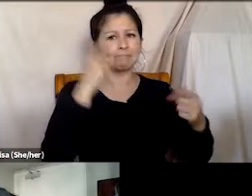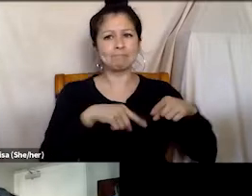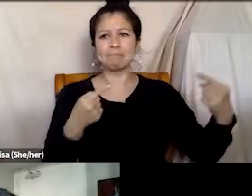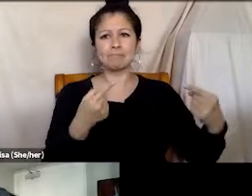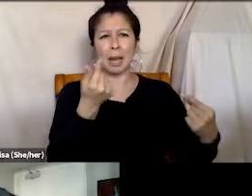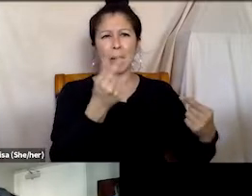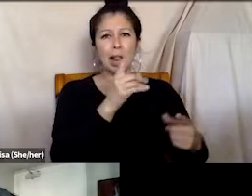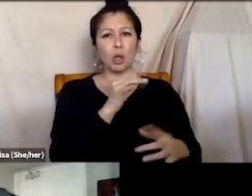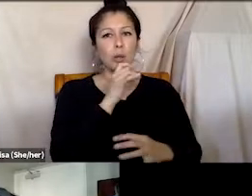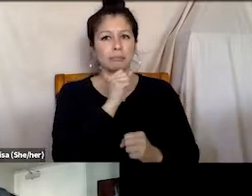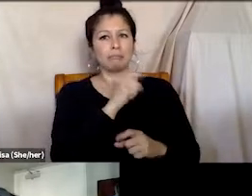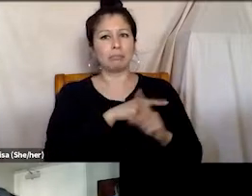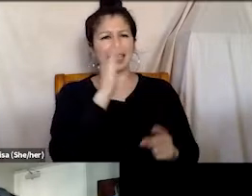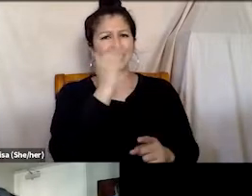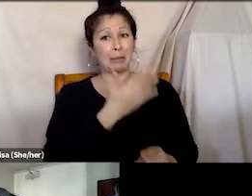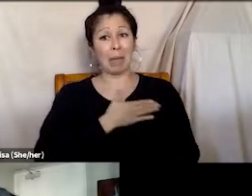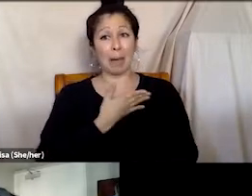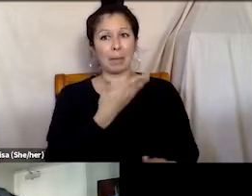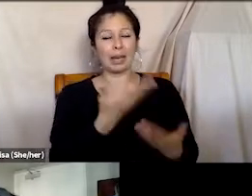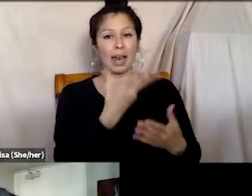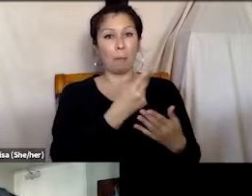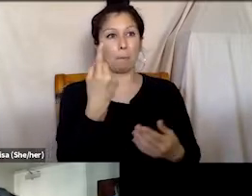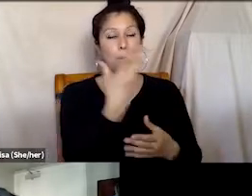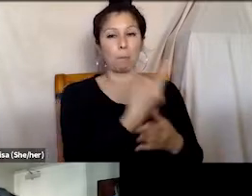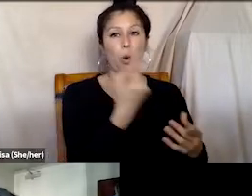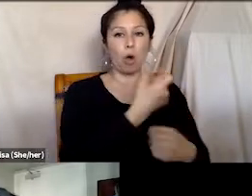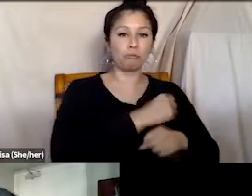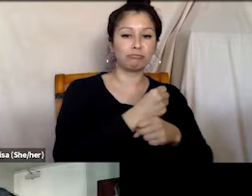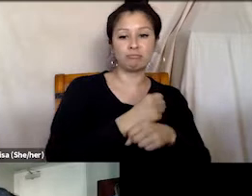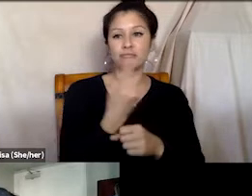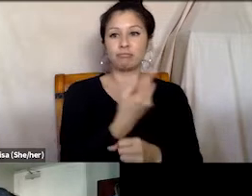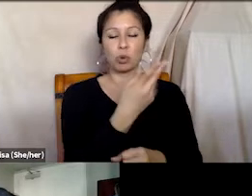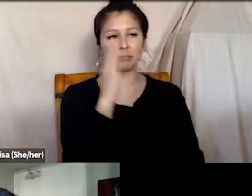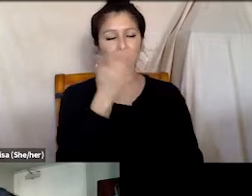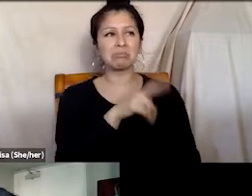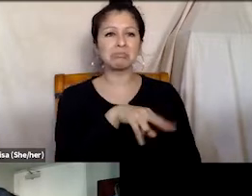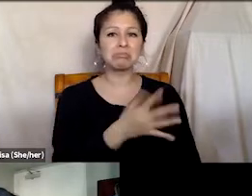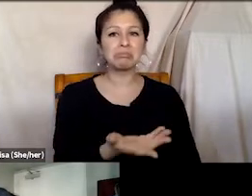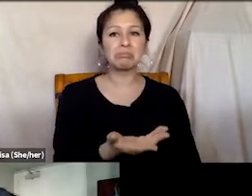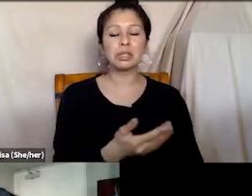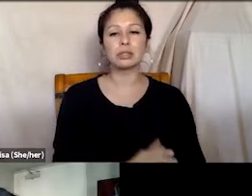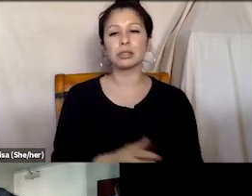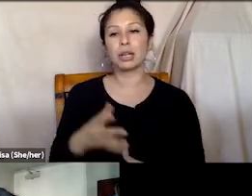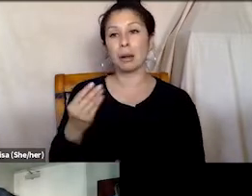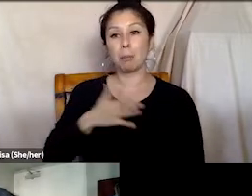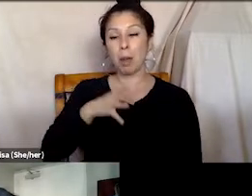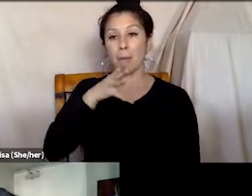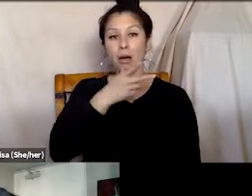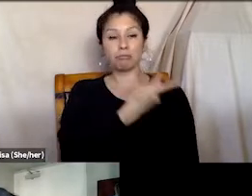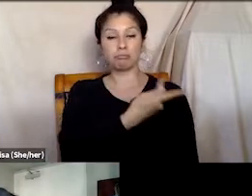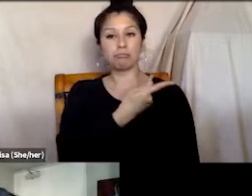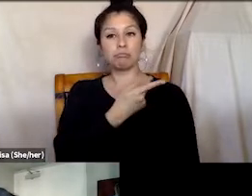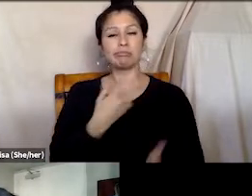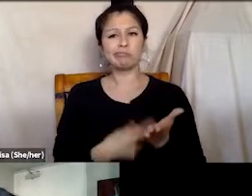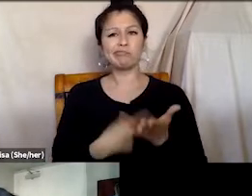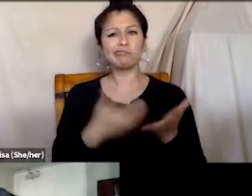little bit too silent, but they seemed happy. And they were both always crafting and making things. And my mom and I kept talking